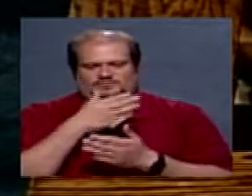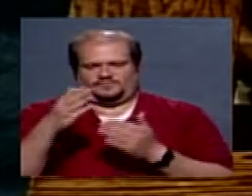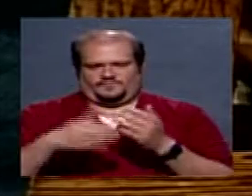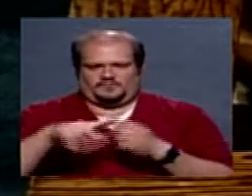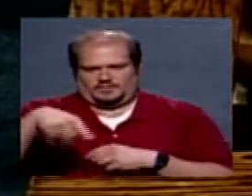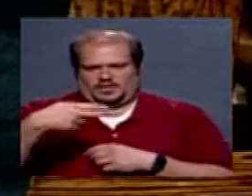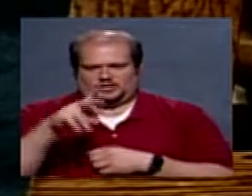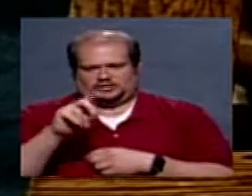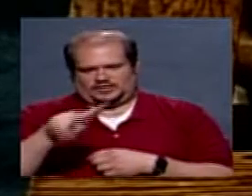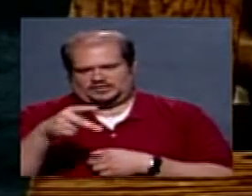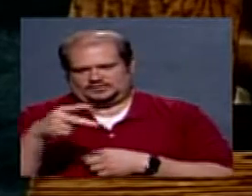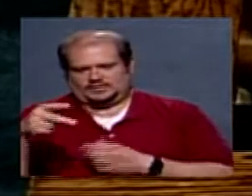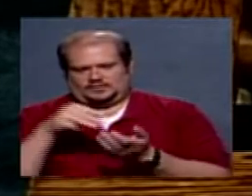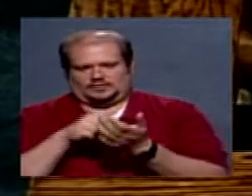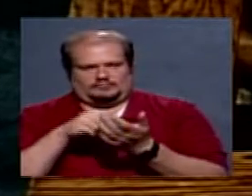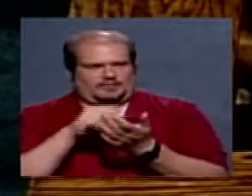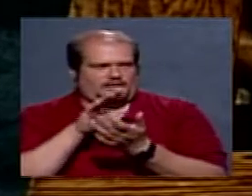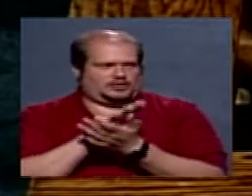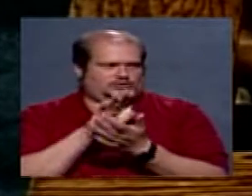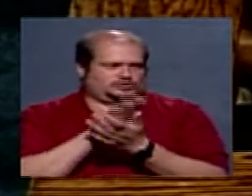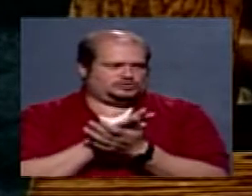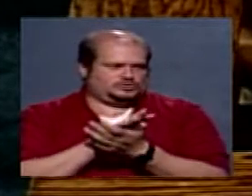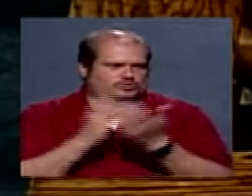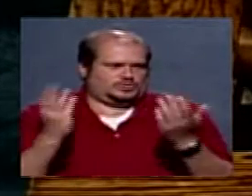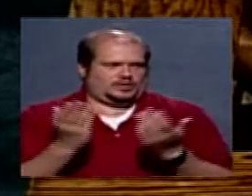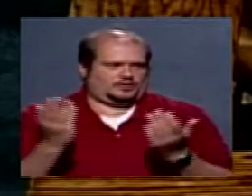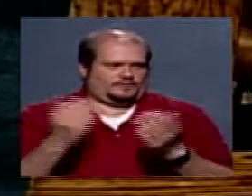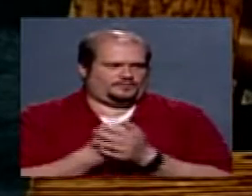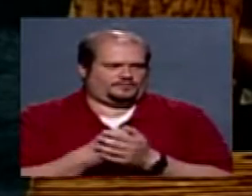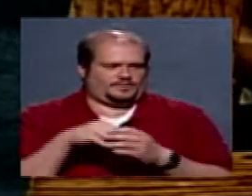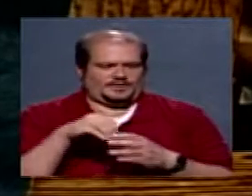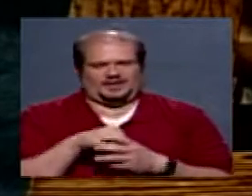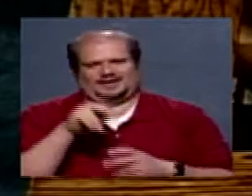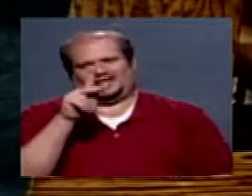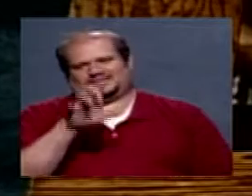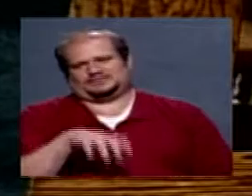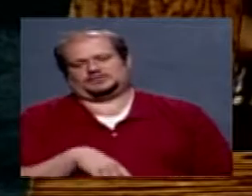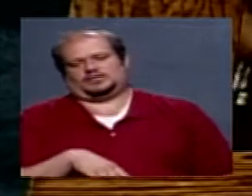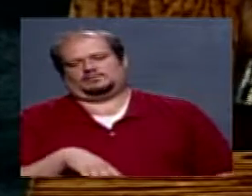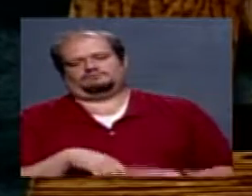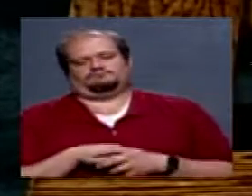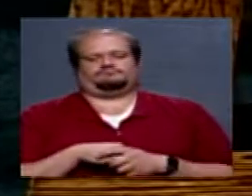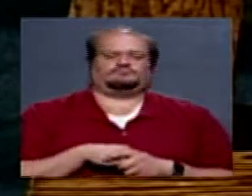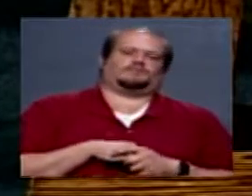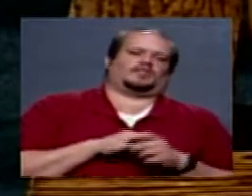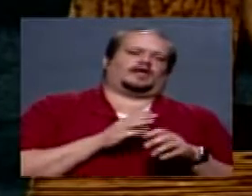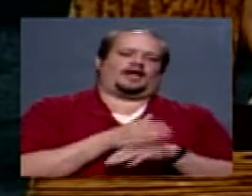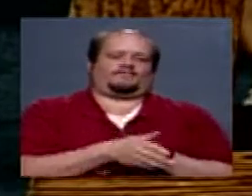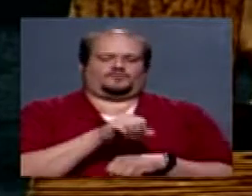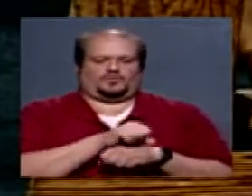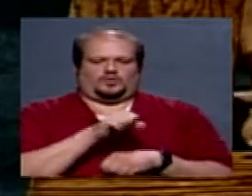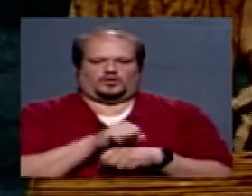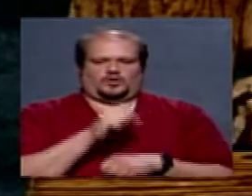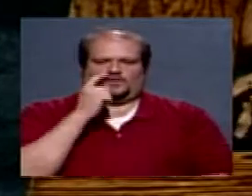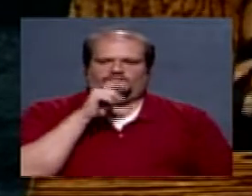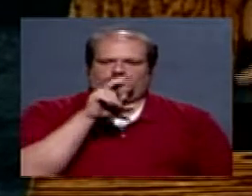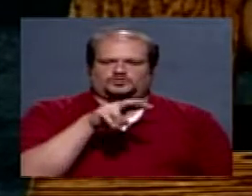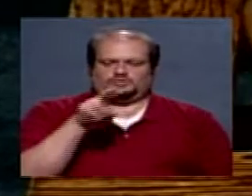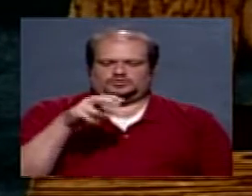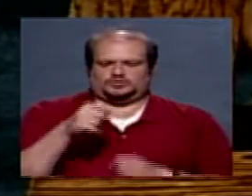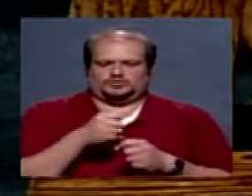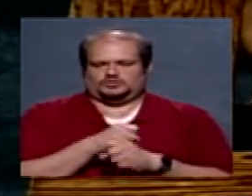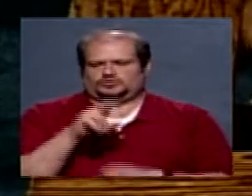doctorate, and the second one is in medical school here in Kansas City. After working for 22 years